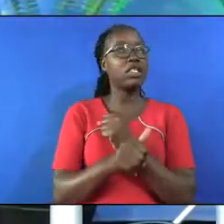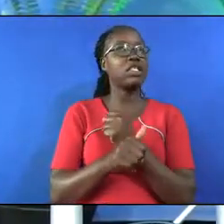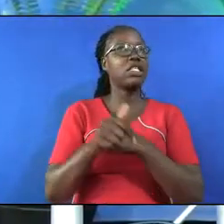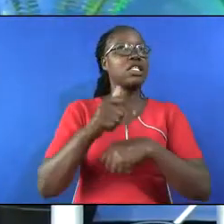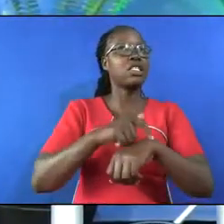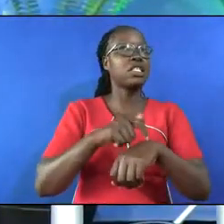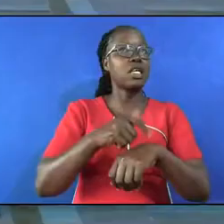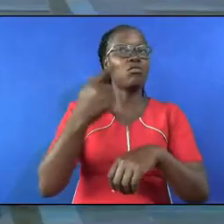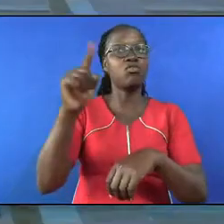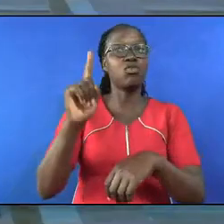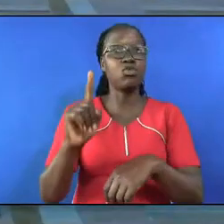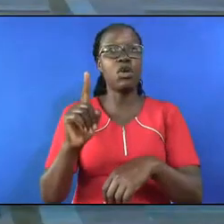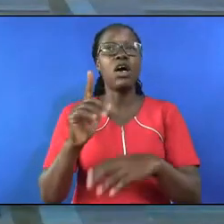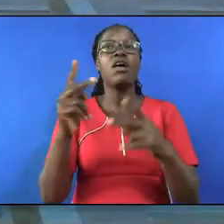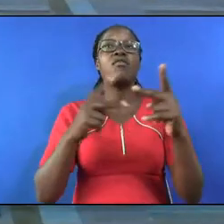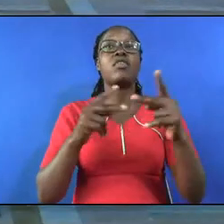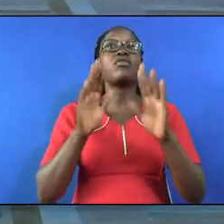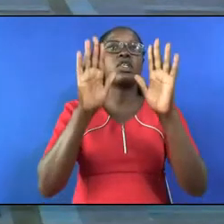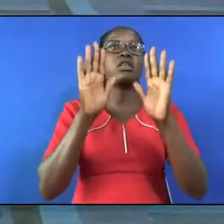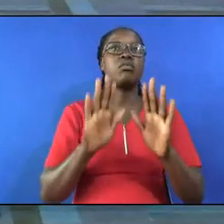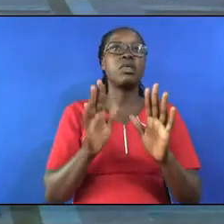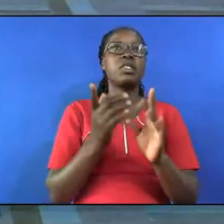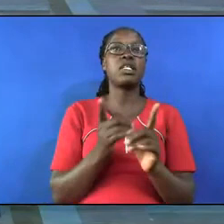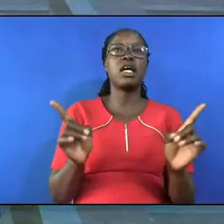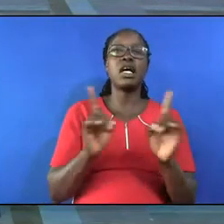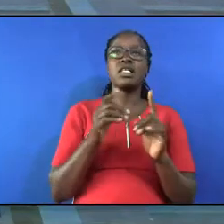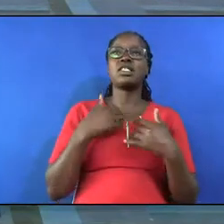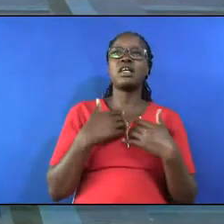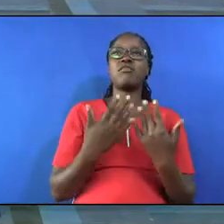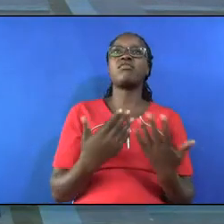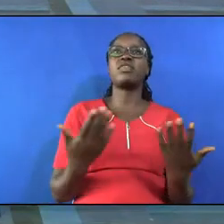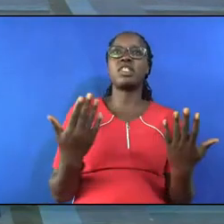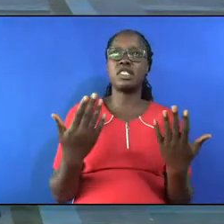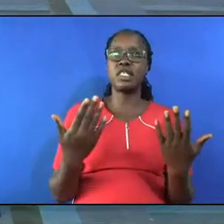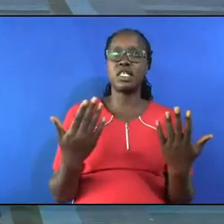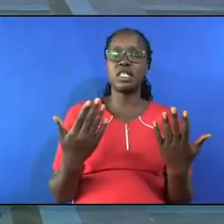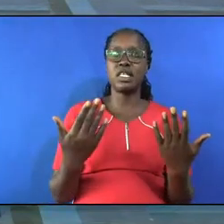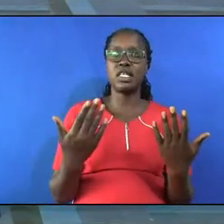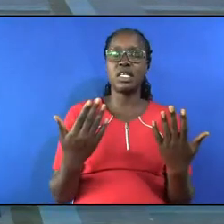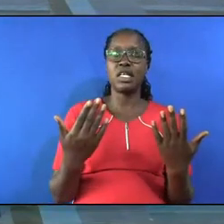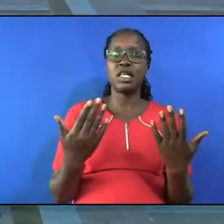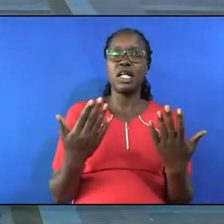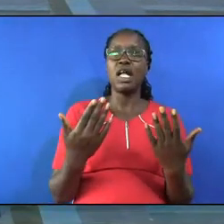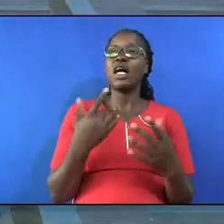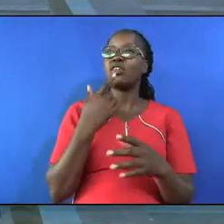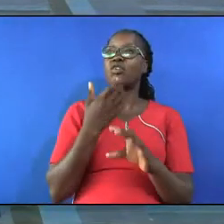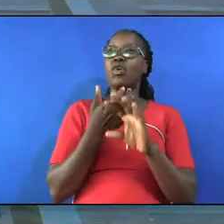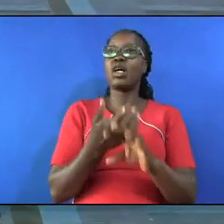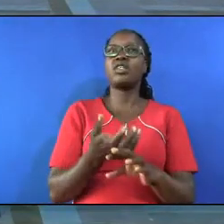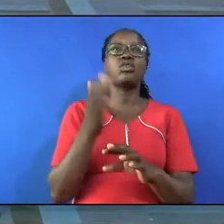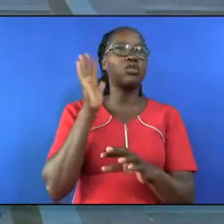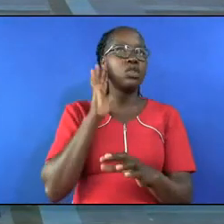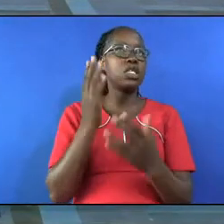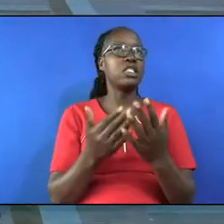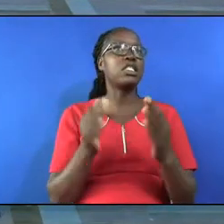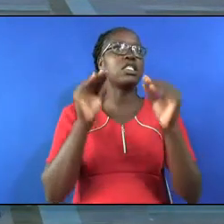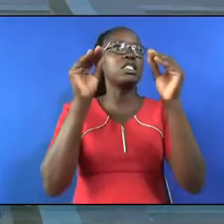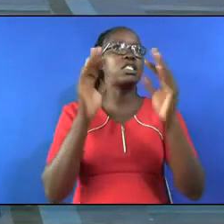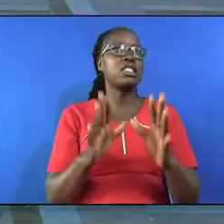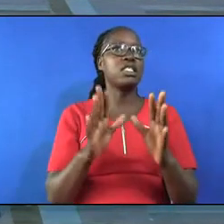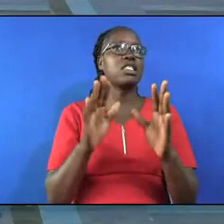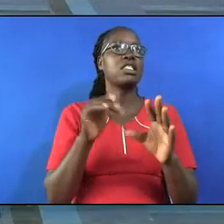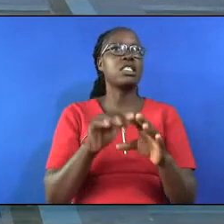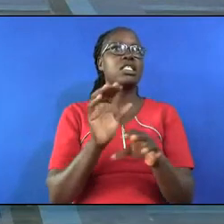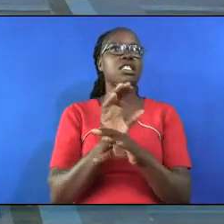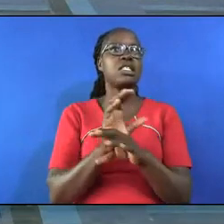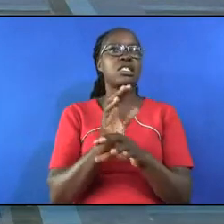Right? It is very important for us to have our children grounded. And these days, it is so difficult to be a children's teacher in church